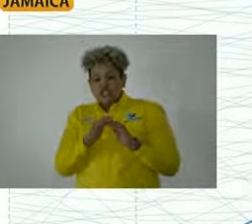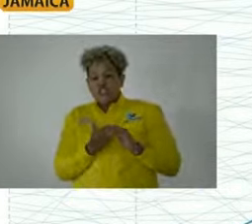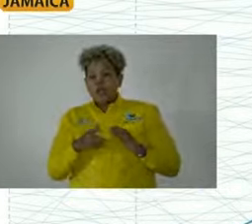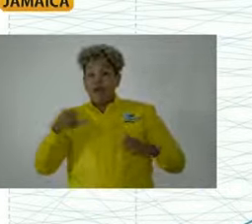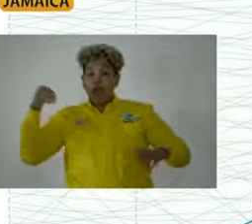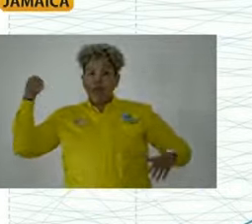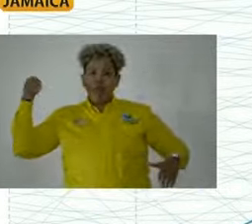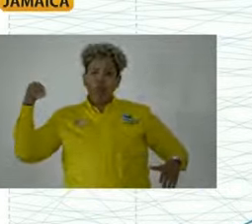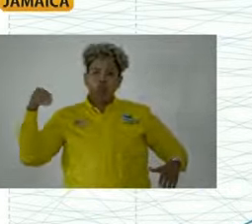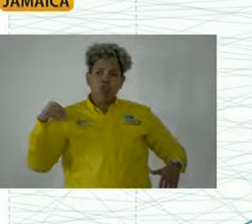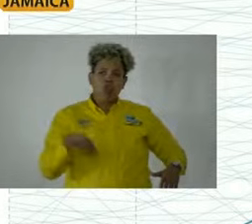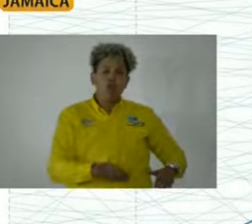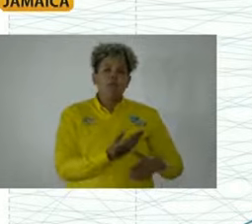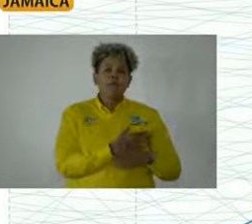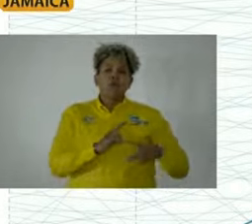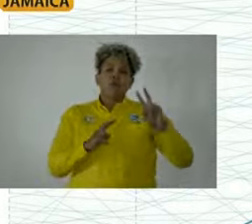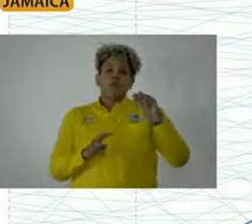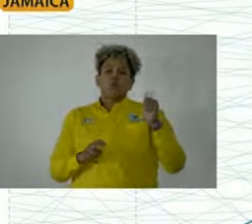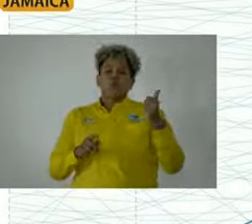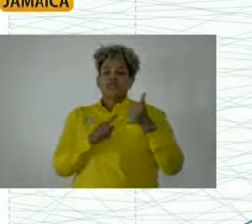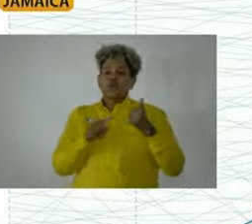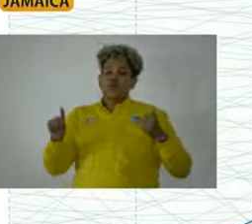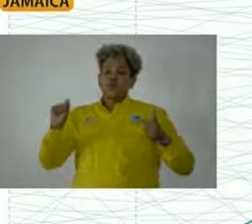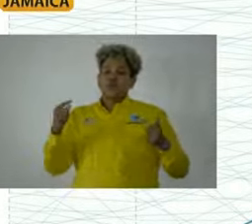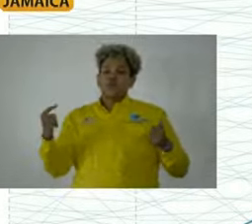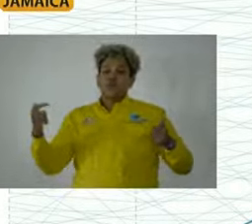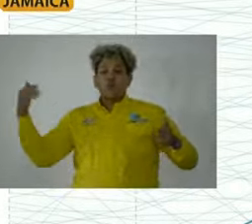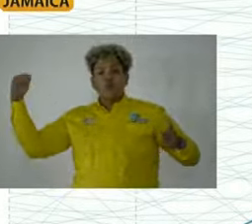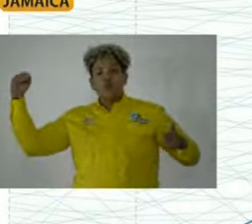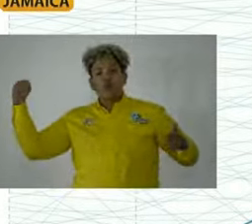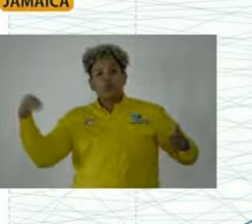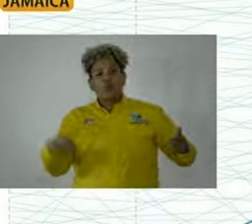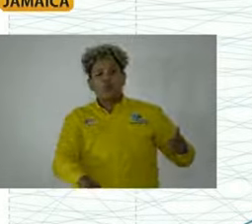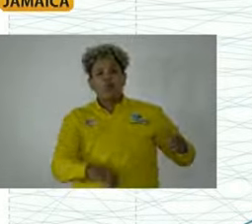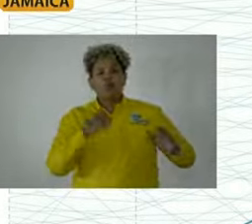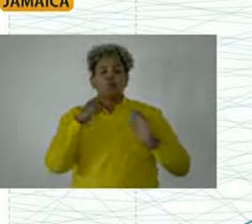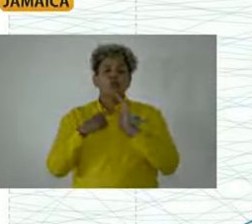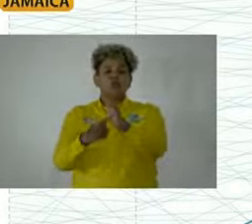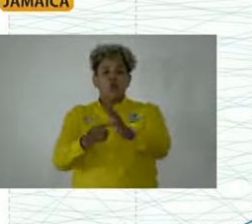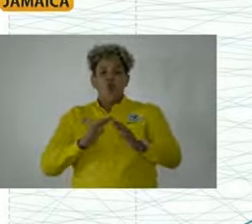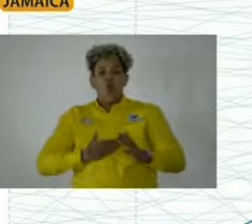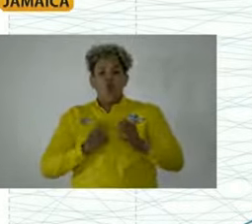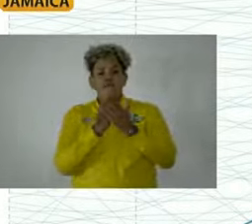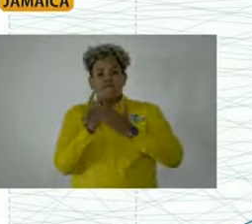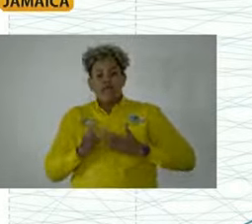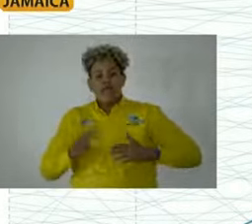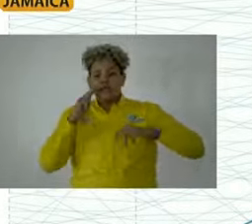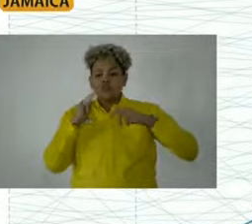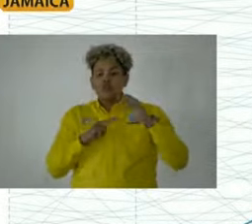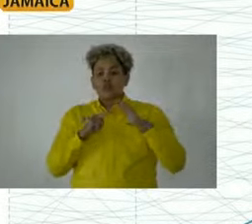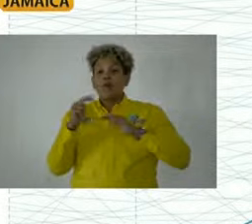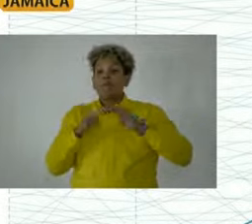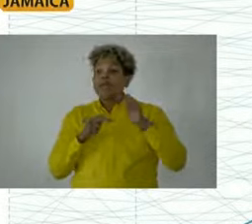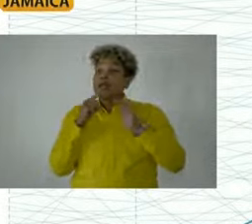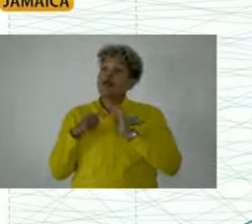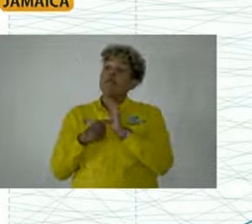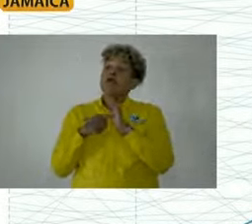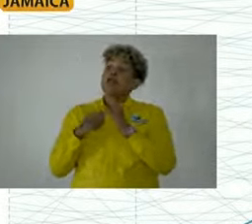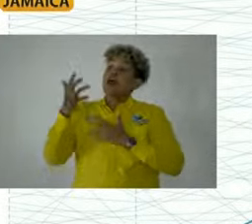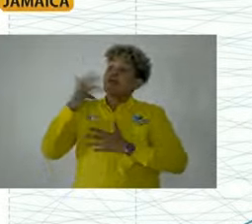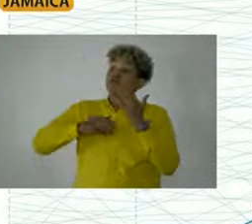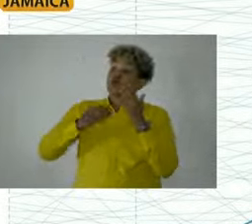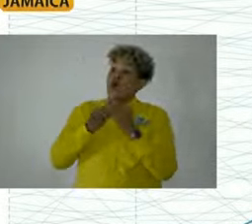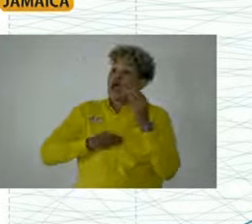descent between 2010 and 2021 is indicative of our failure to build a model of